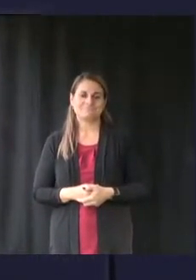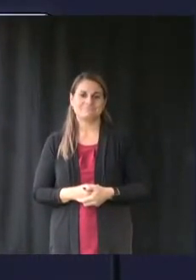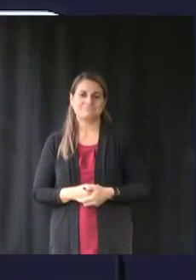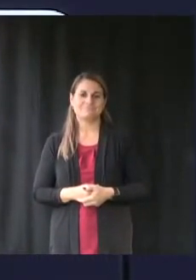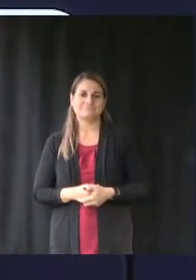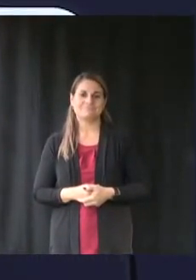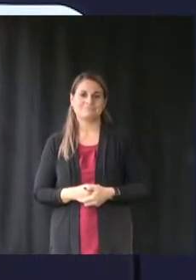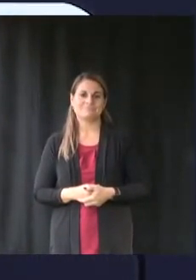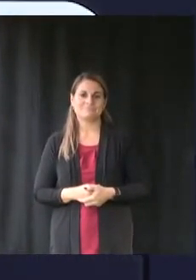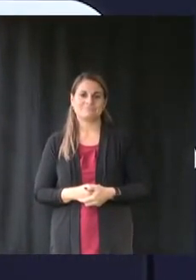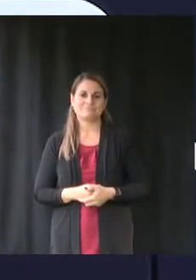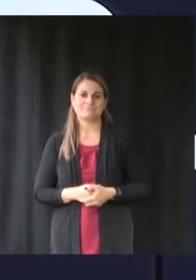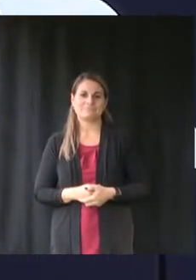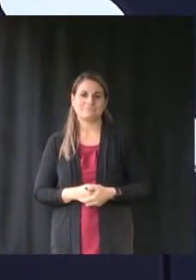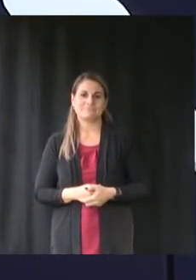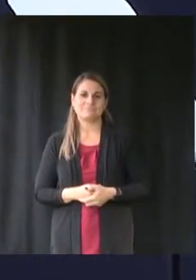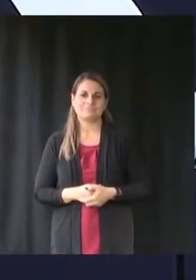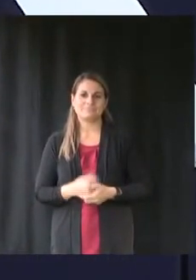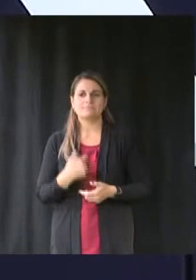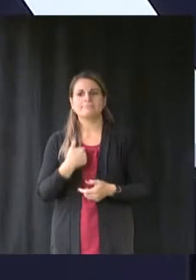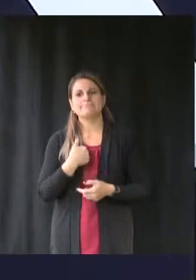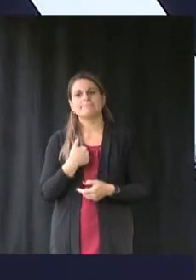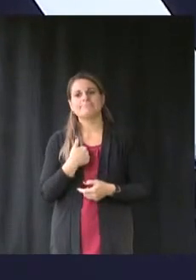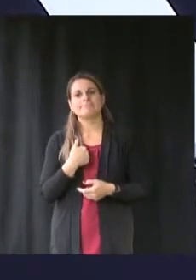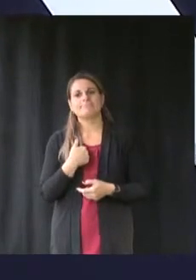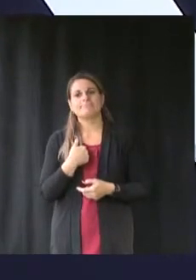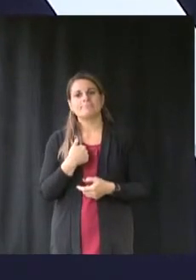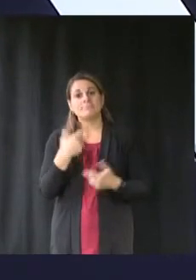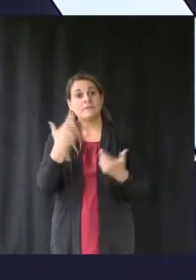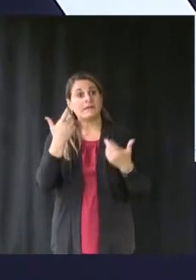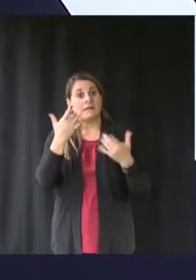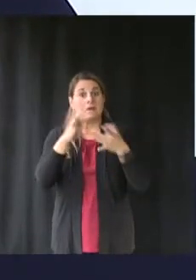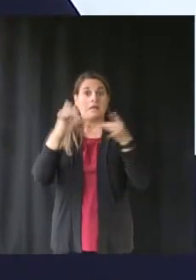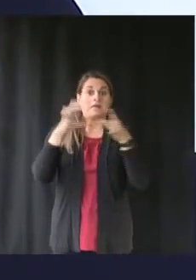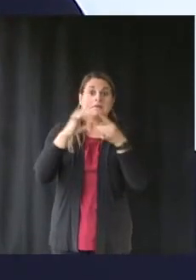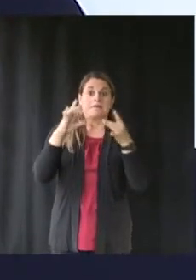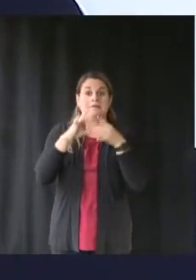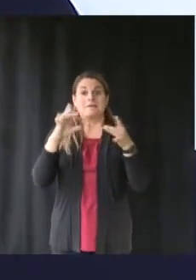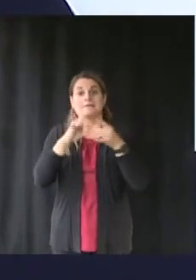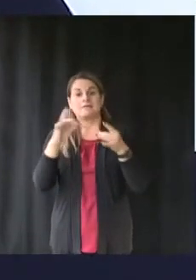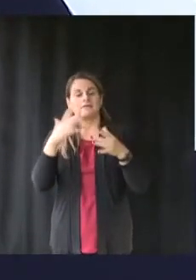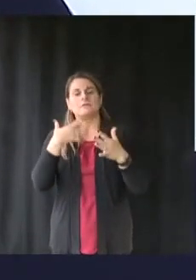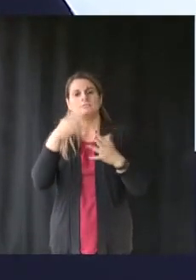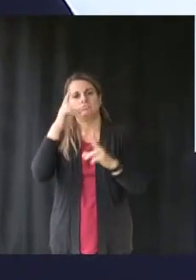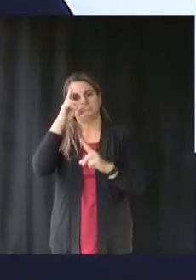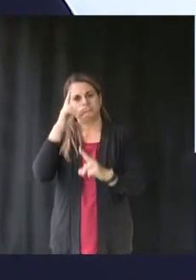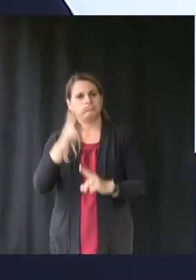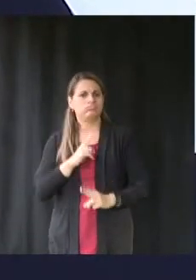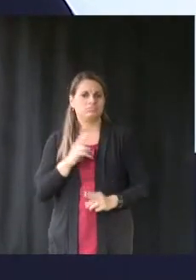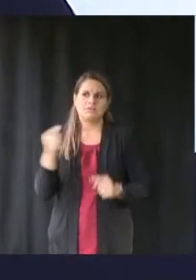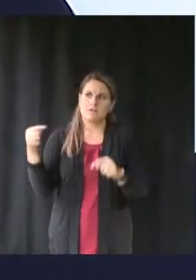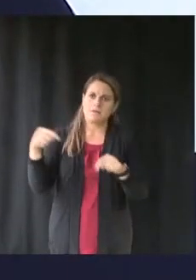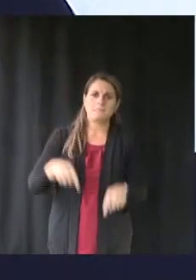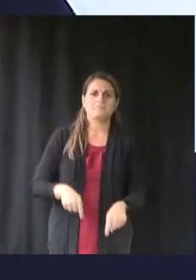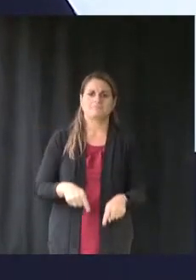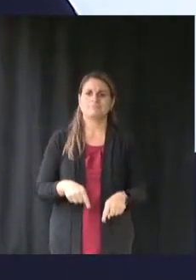It is truly, it's not hyperbole to suggest, it's a great honor to be here, a genuine